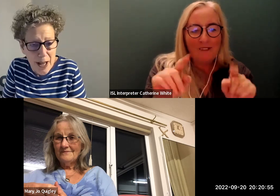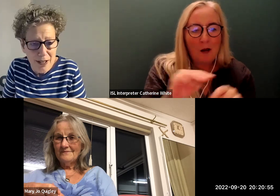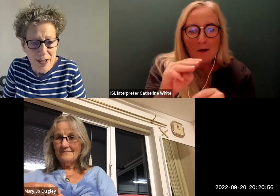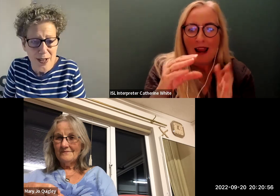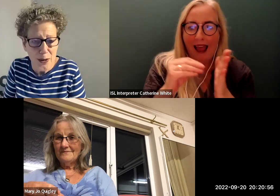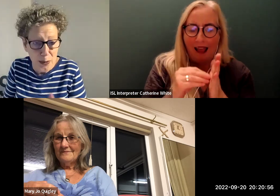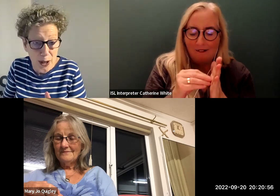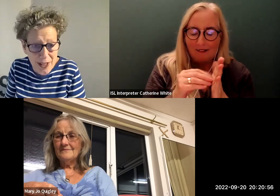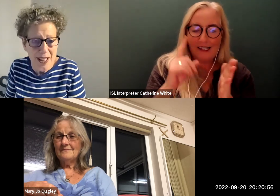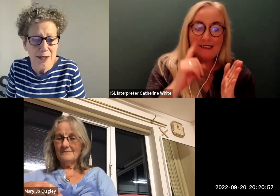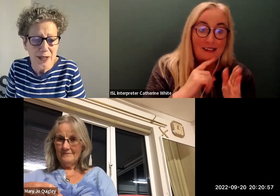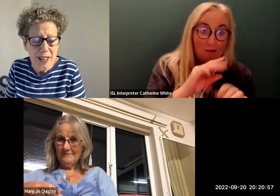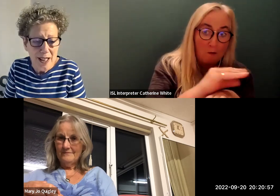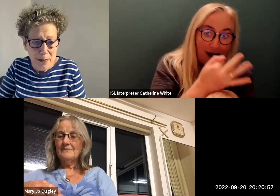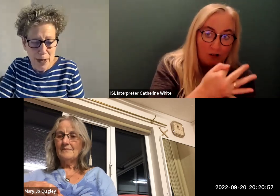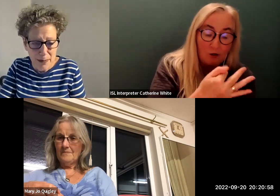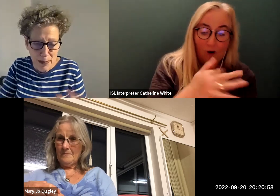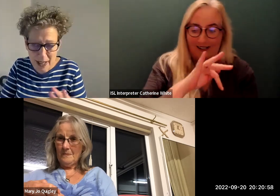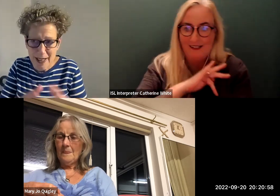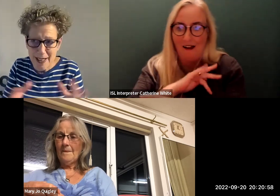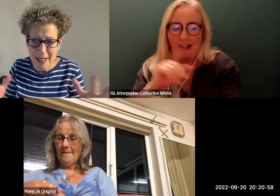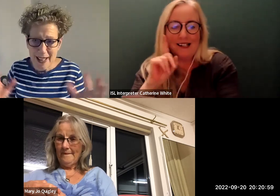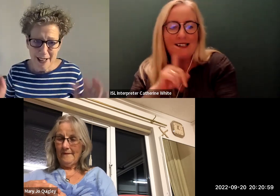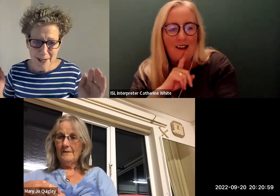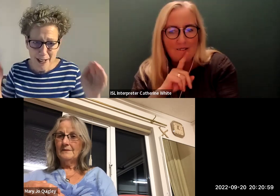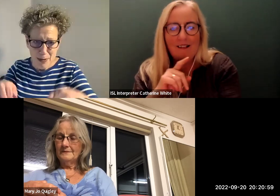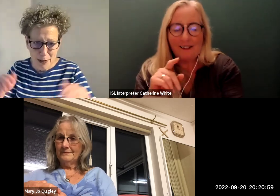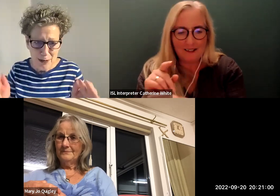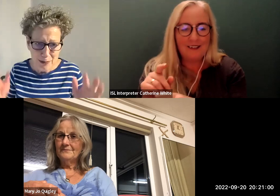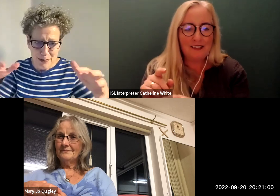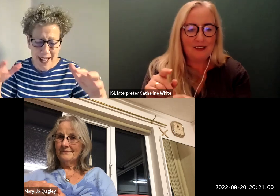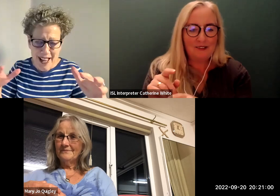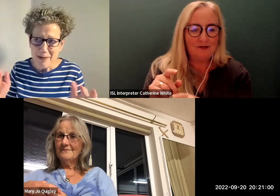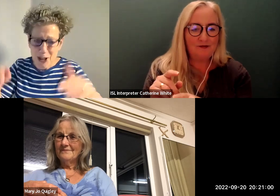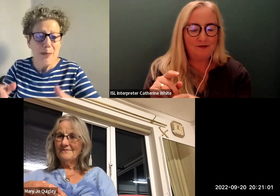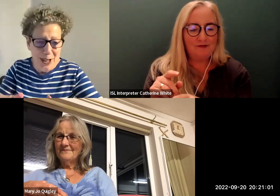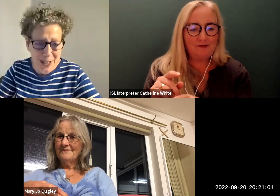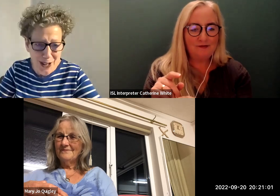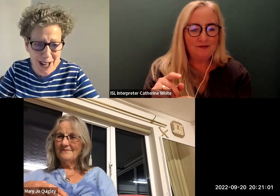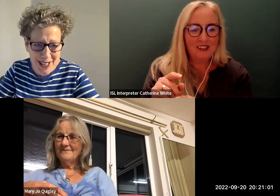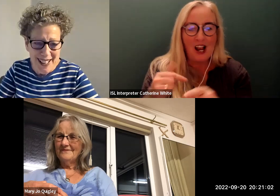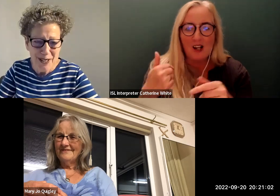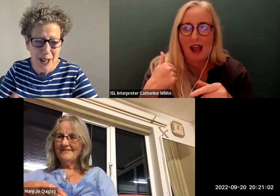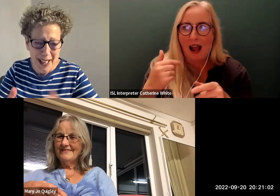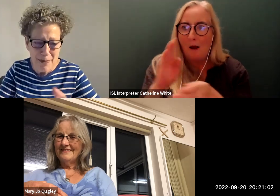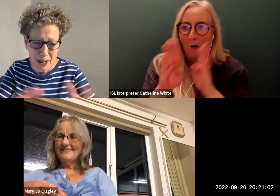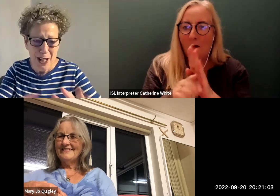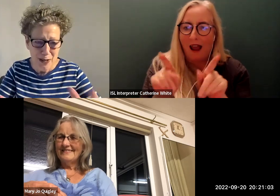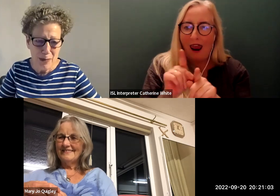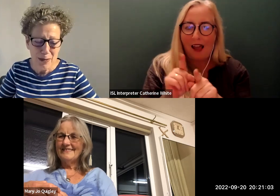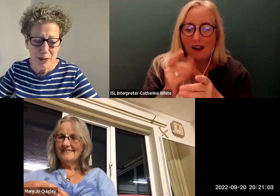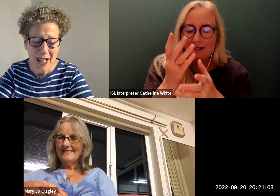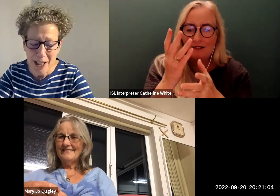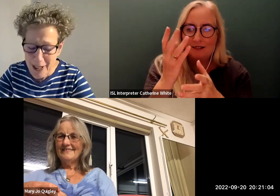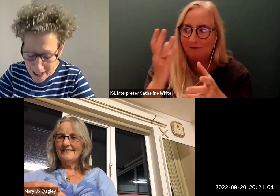deaf parents or were deaf, mm, because, as I say, I sort of jumped in straight in, if you like, and met quite a